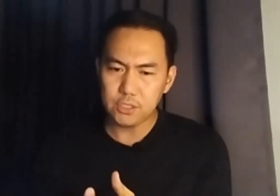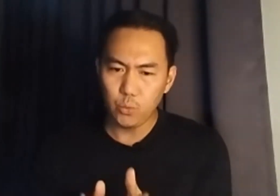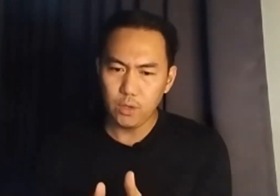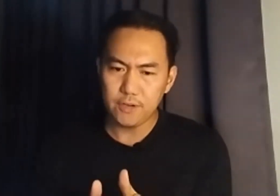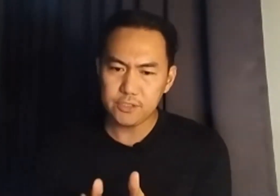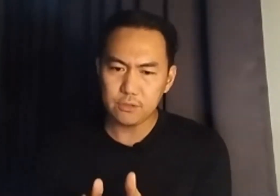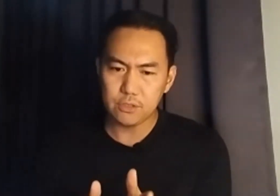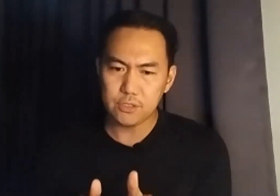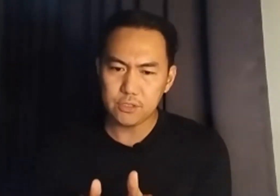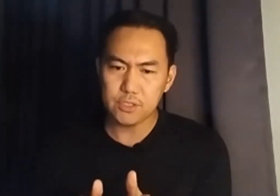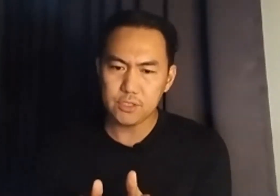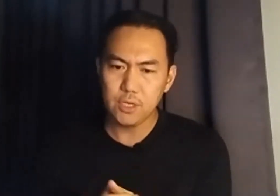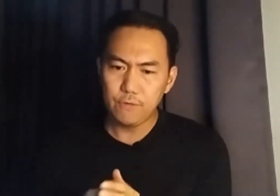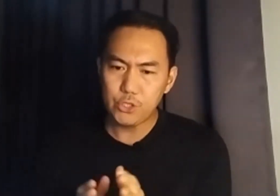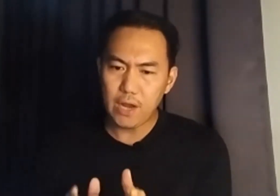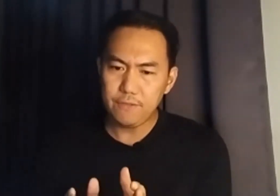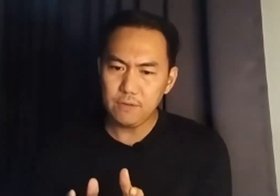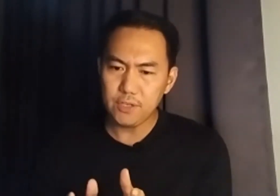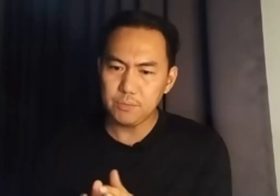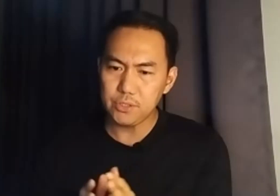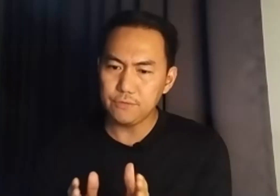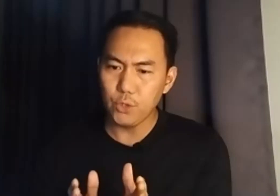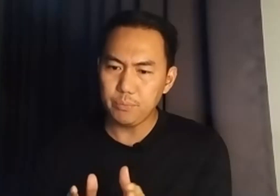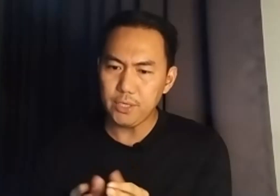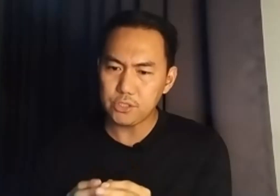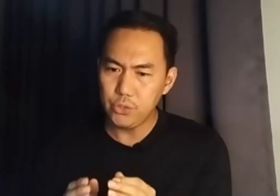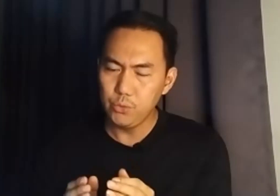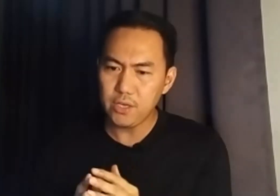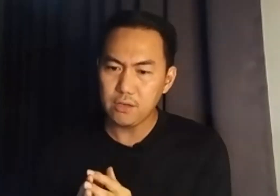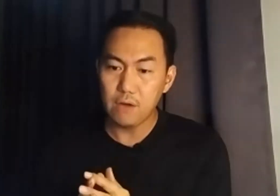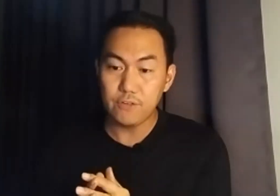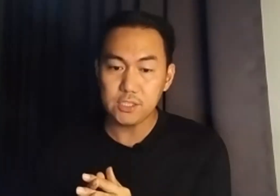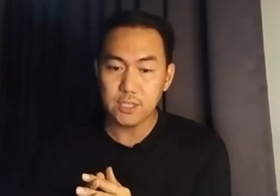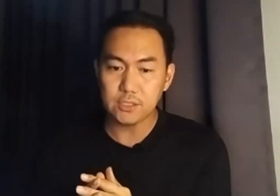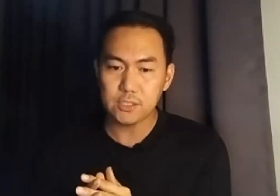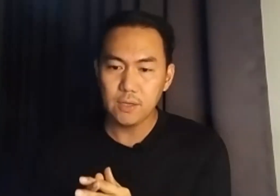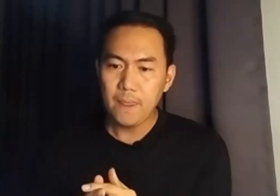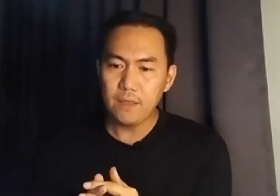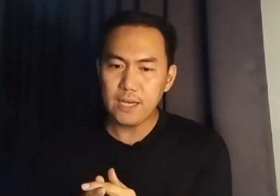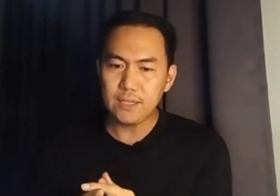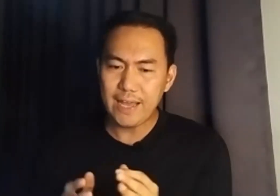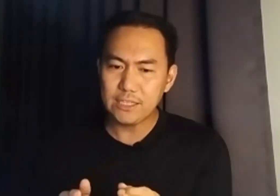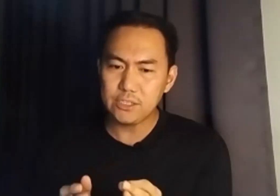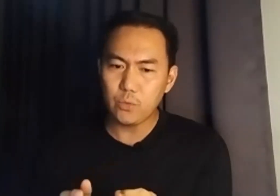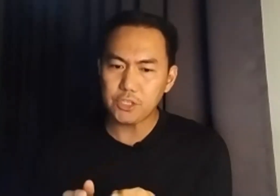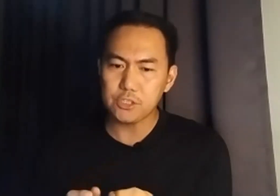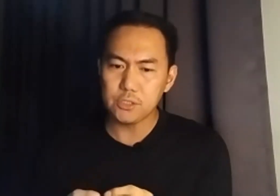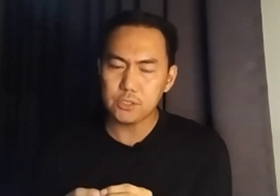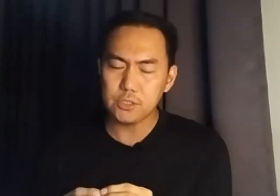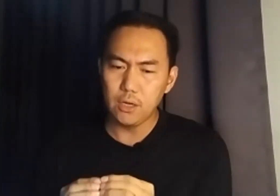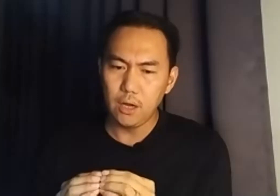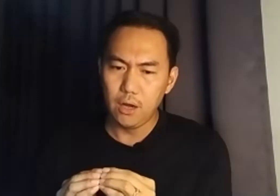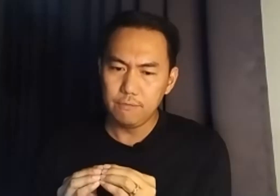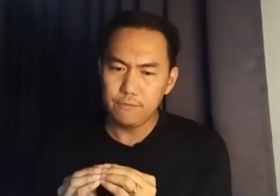justice and welfare sector services for trafficking victims in the Philippines using a governance lens. In that, I asked the